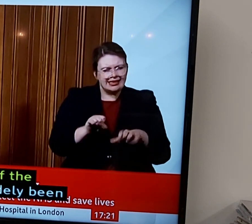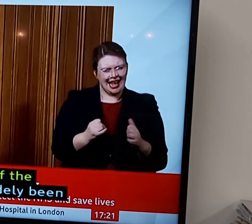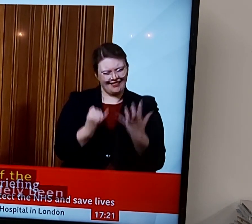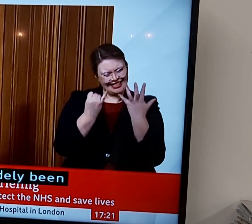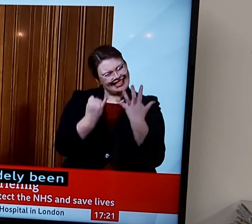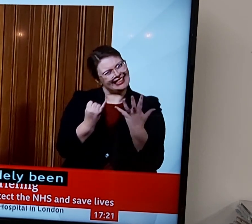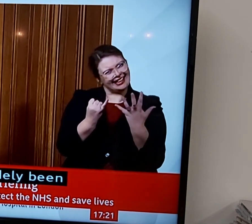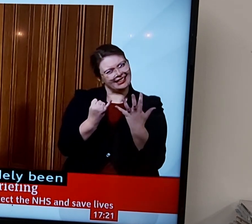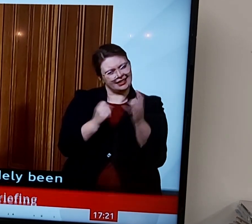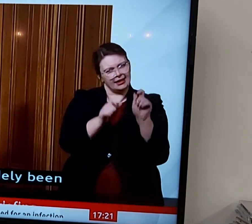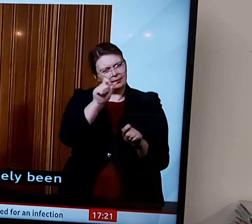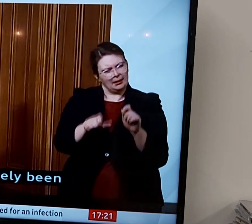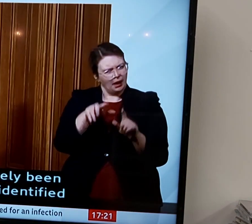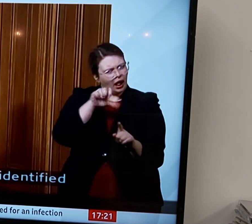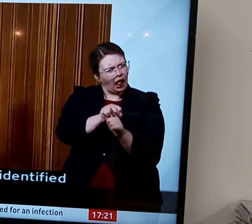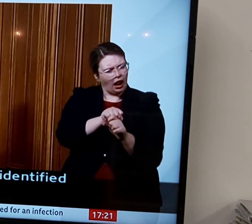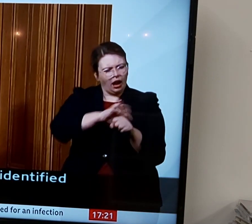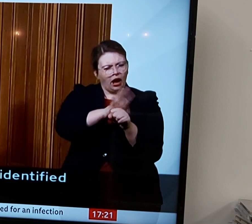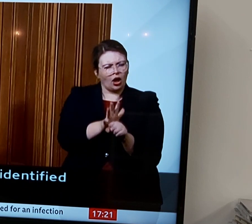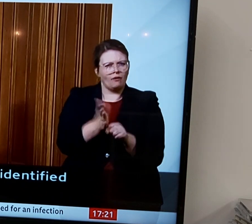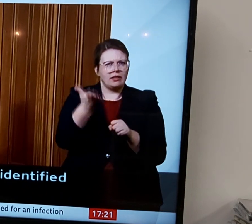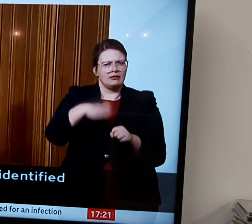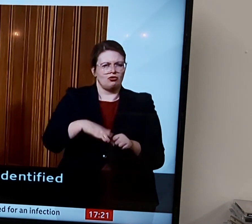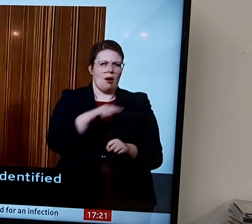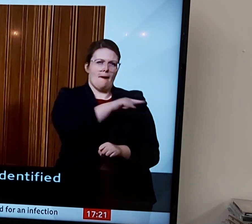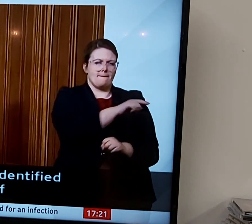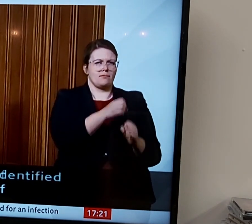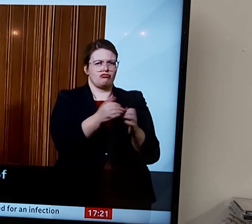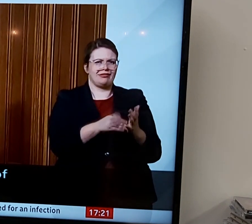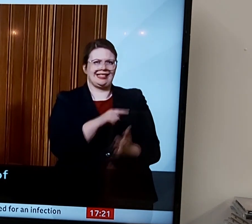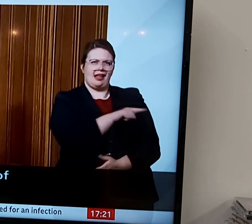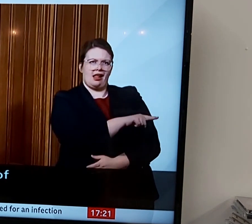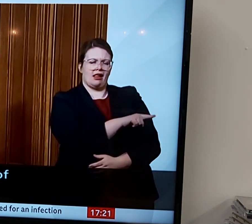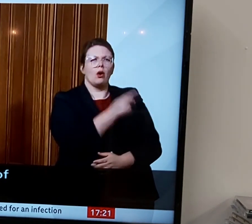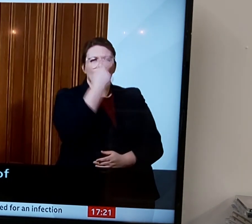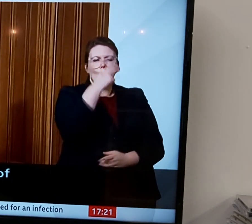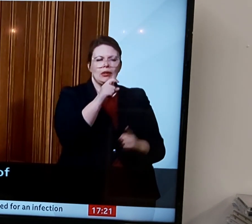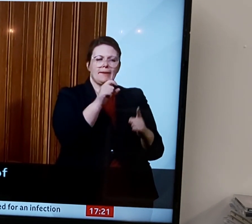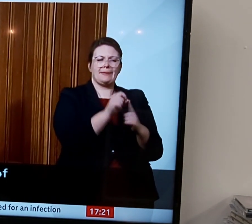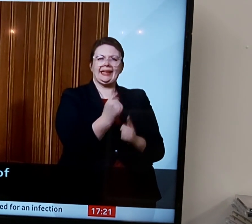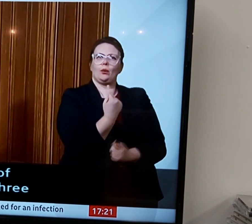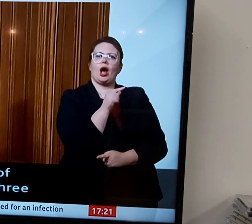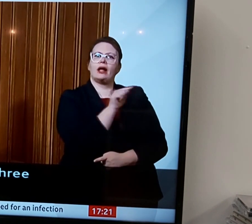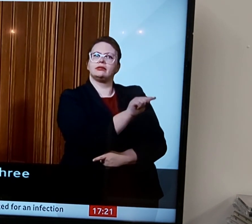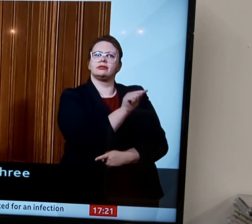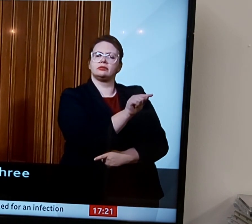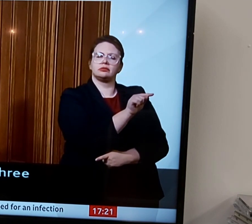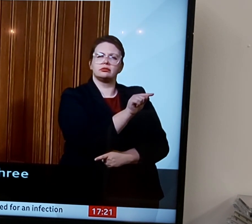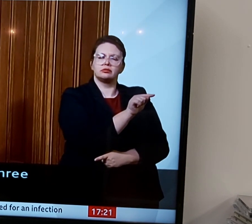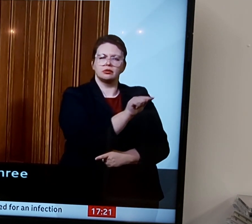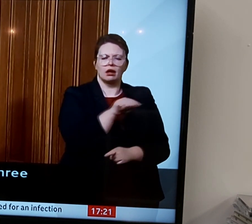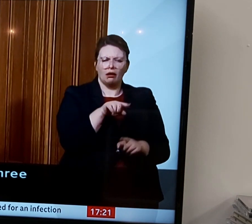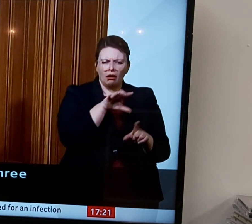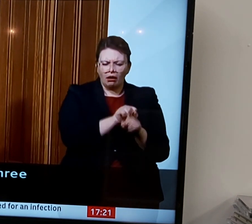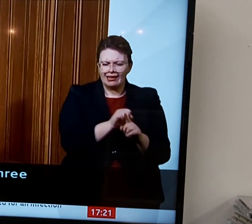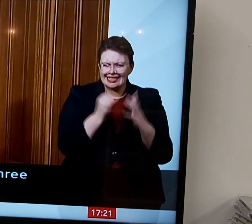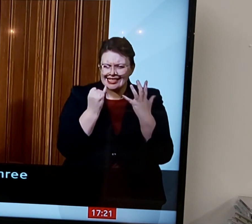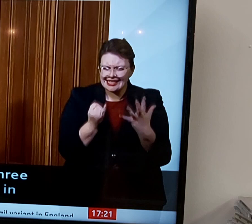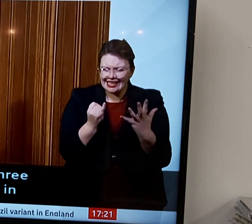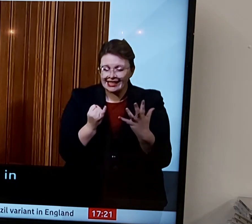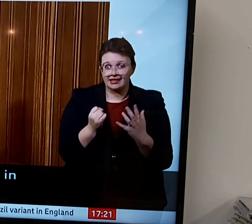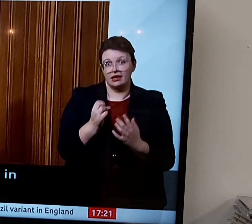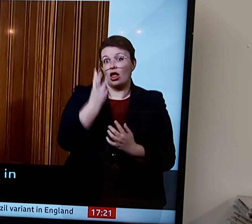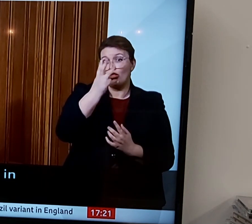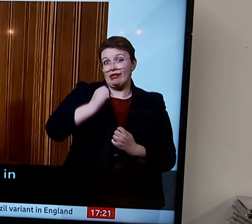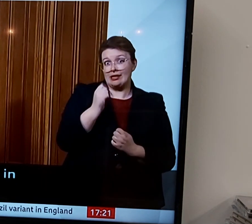cases in England and 3 in Scotland. This variant, called P1, has been identified widely in Manaus,